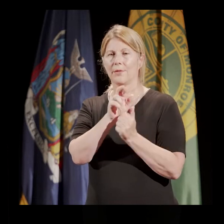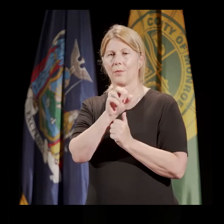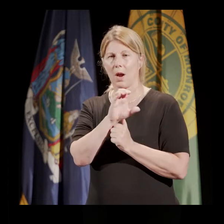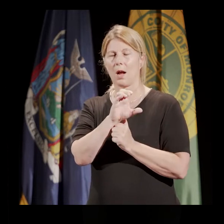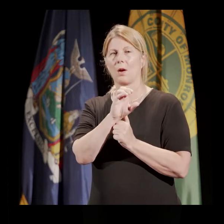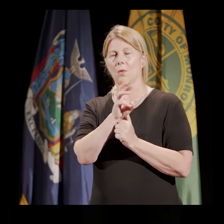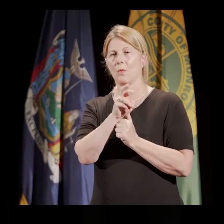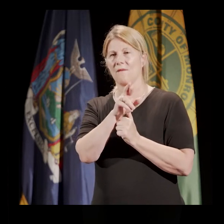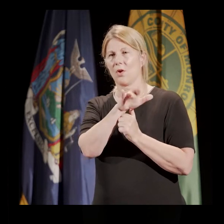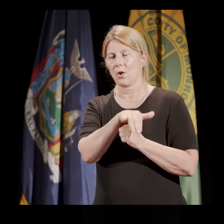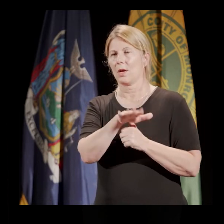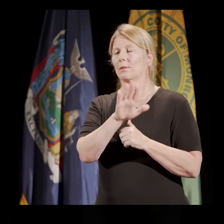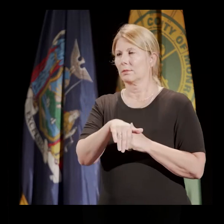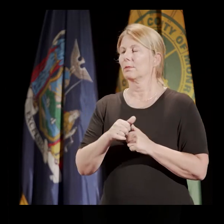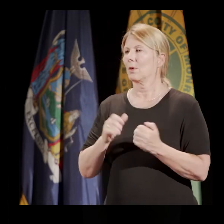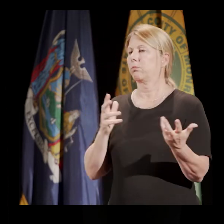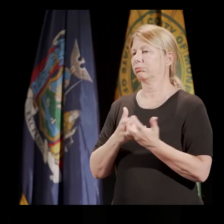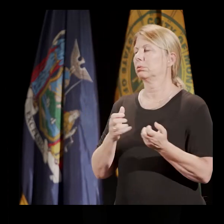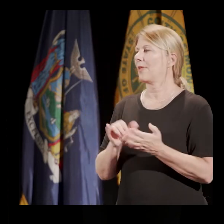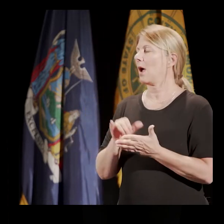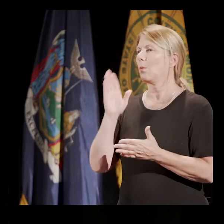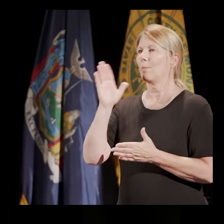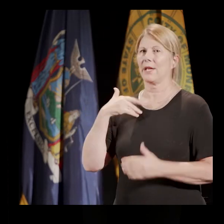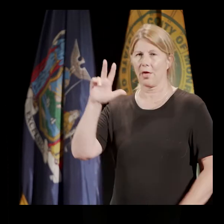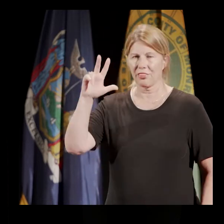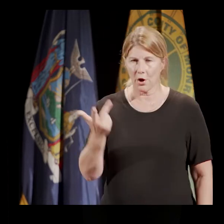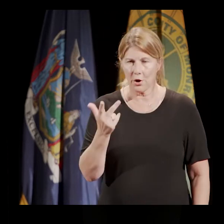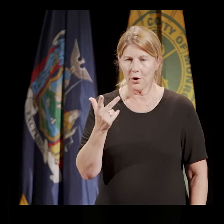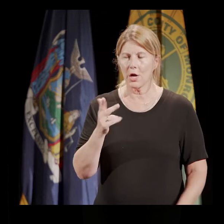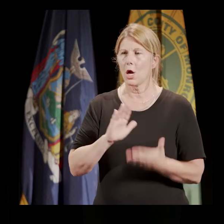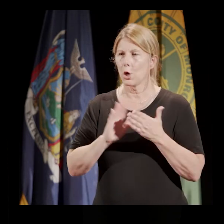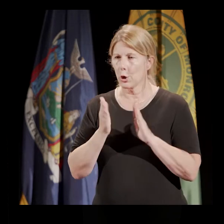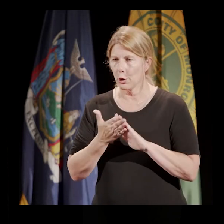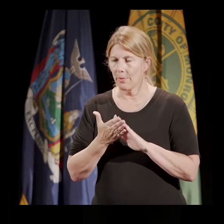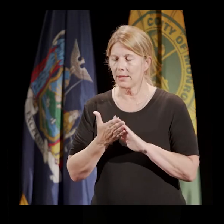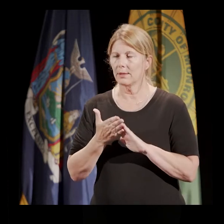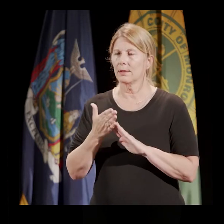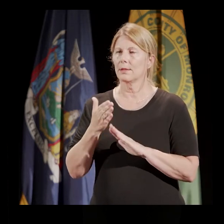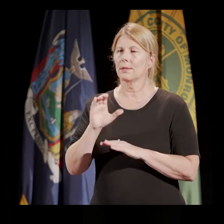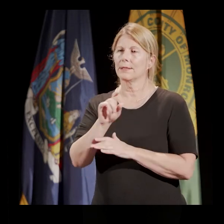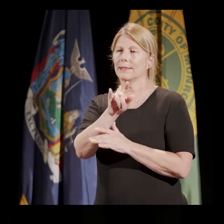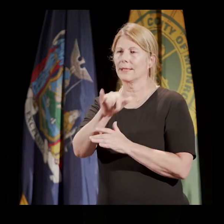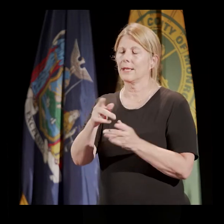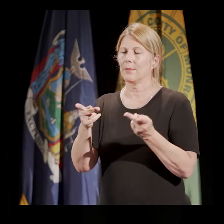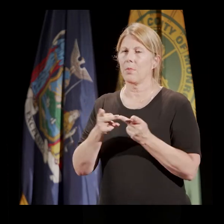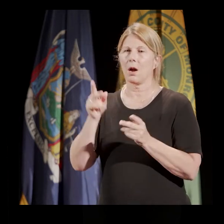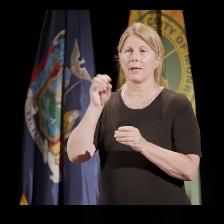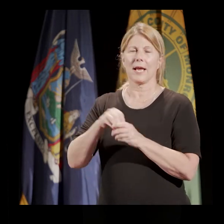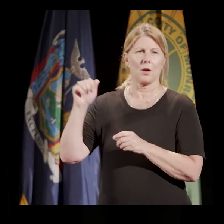North. This will only be probably the 3rd urban state park in all of New York State.